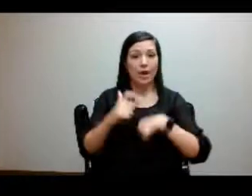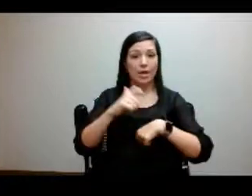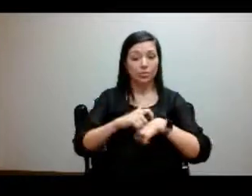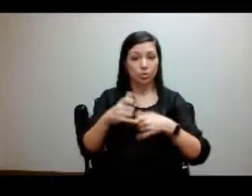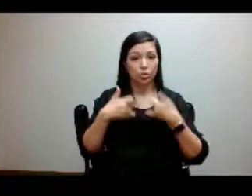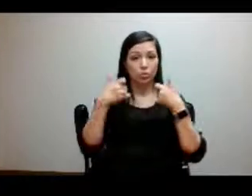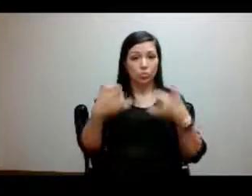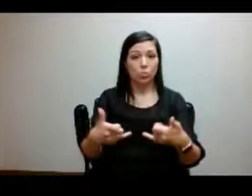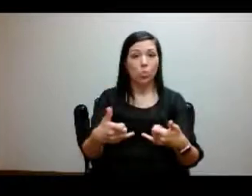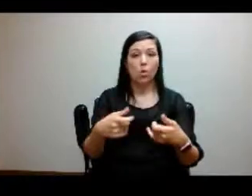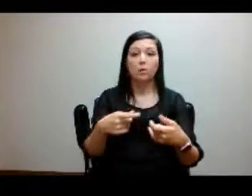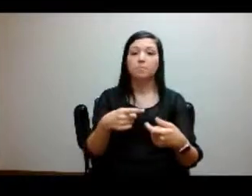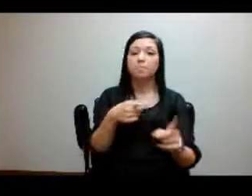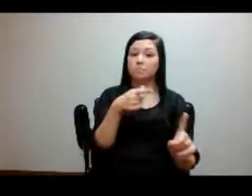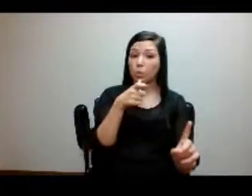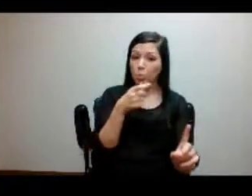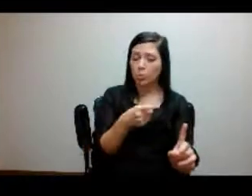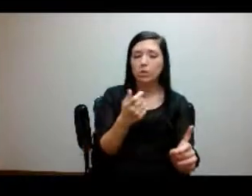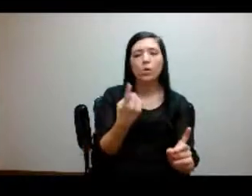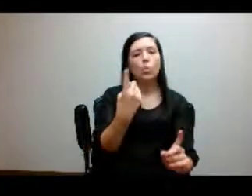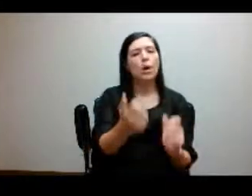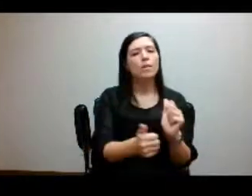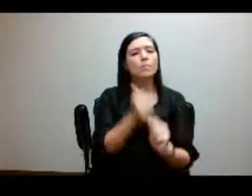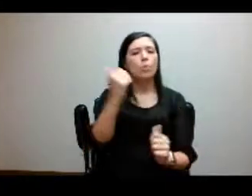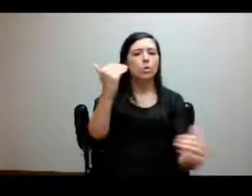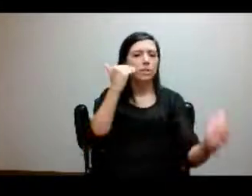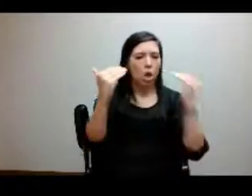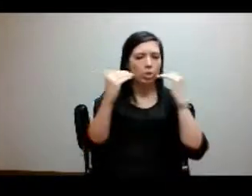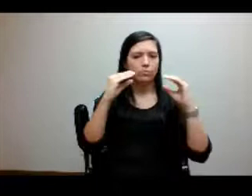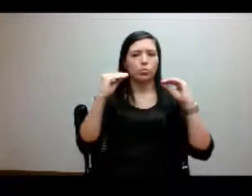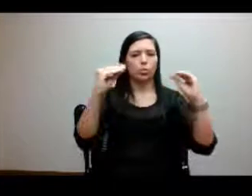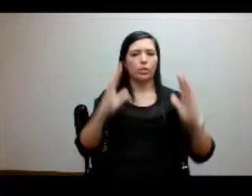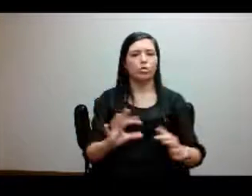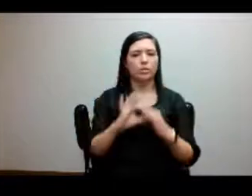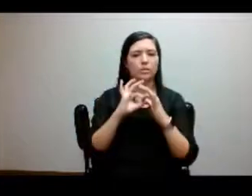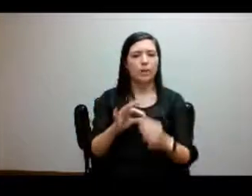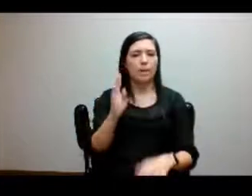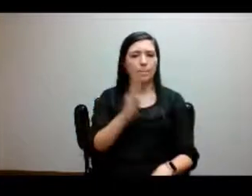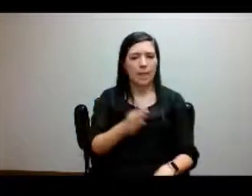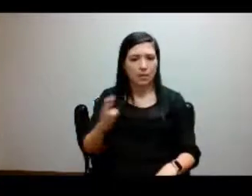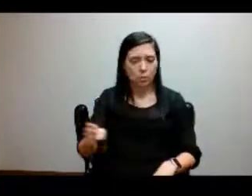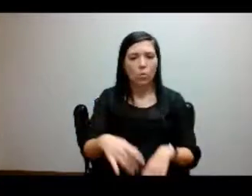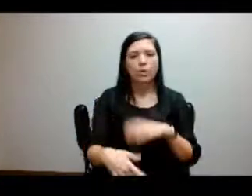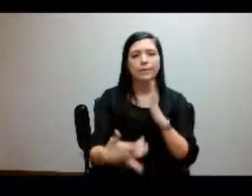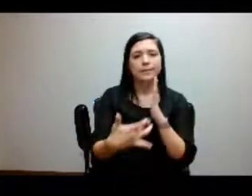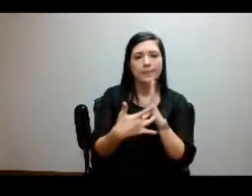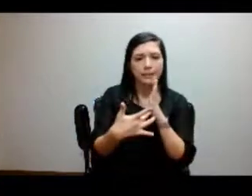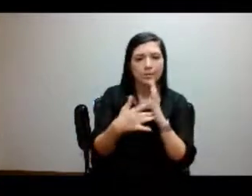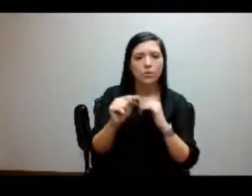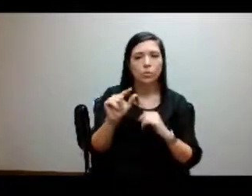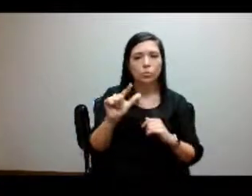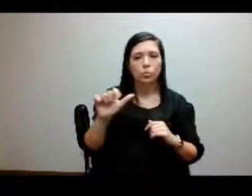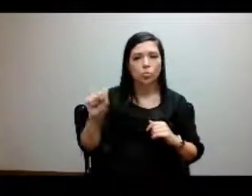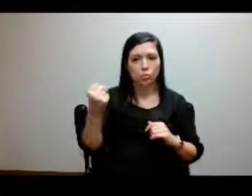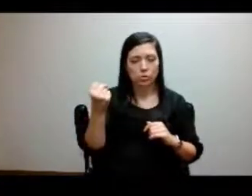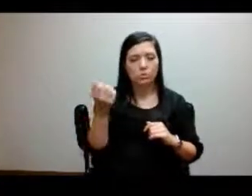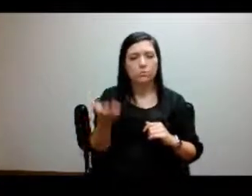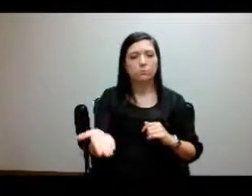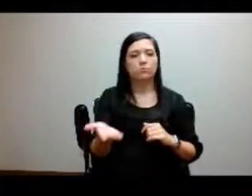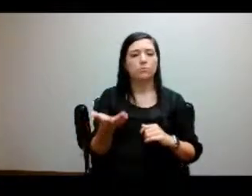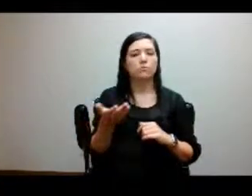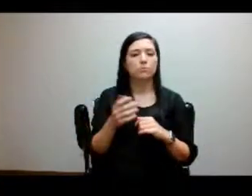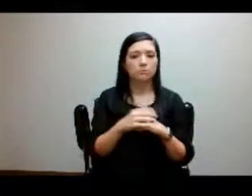described as one of the most knowledgeable instructors when it comes to the Blackboard and the technical tools that it has to